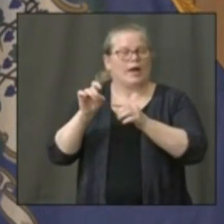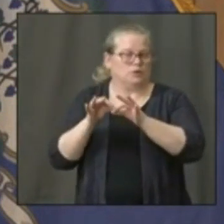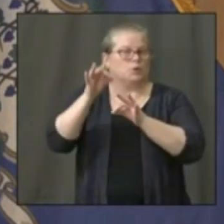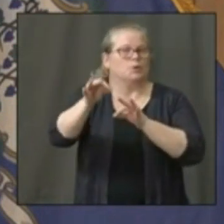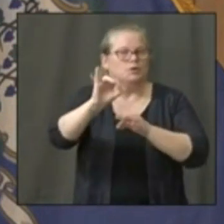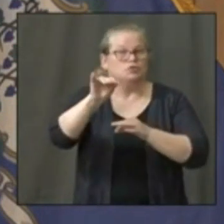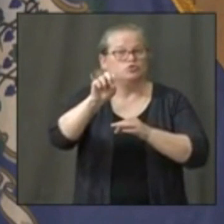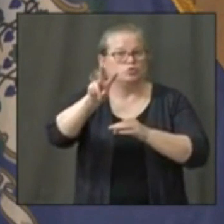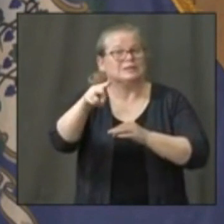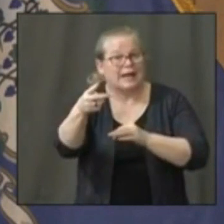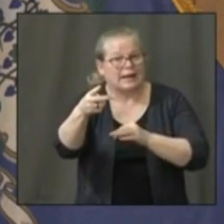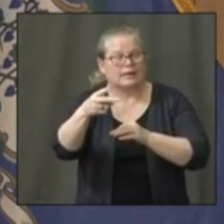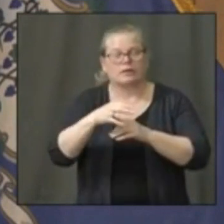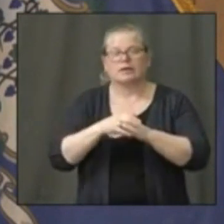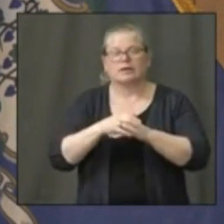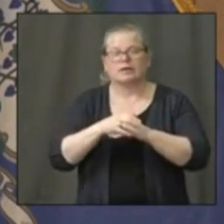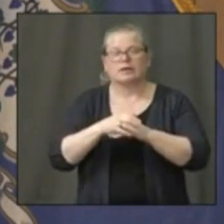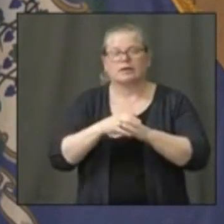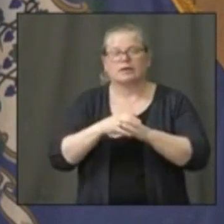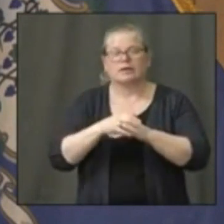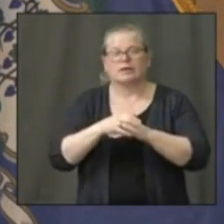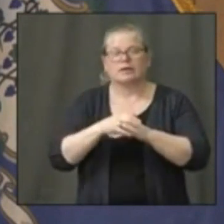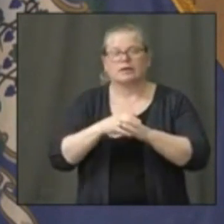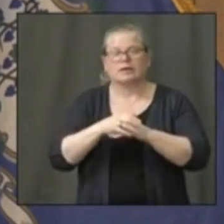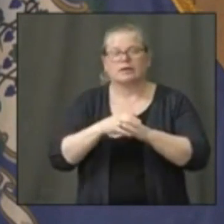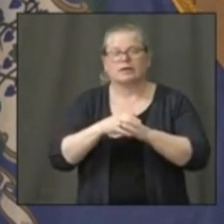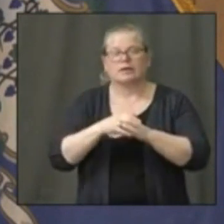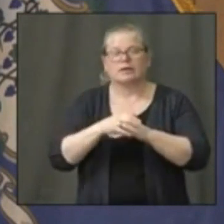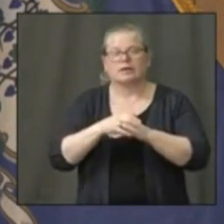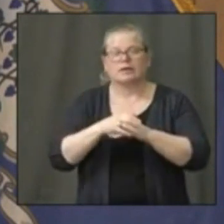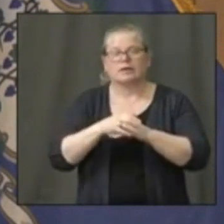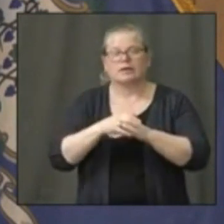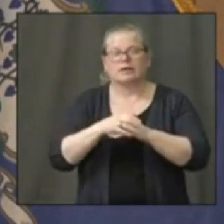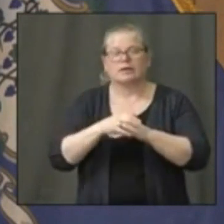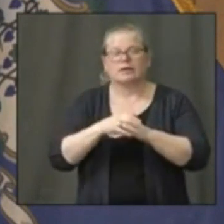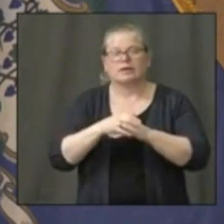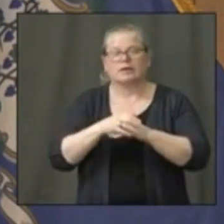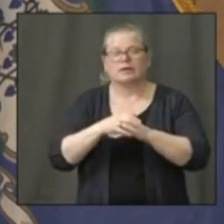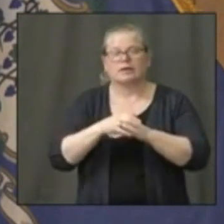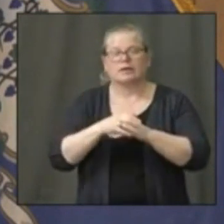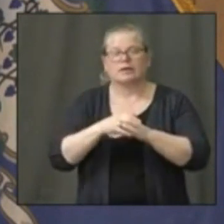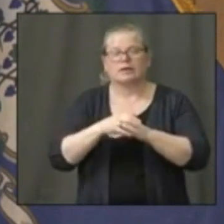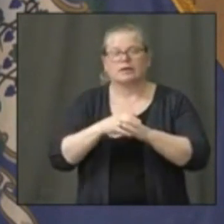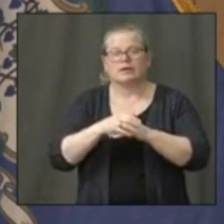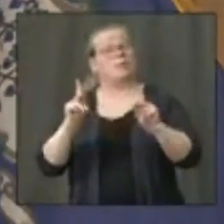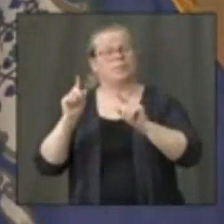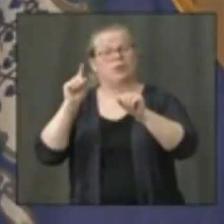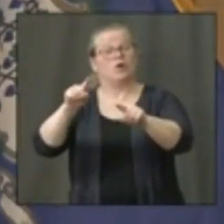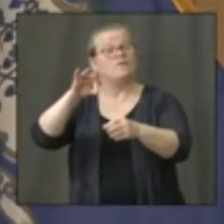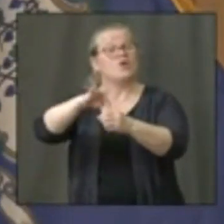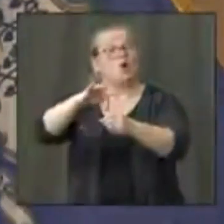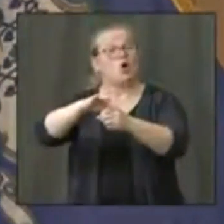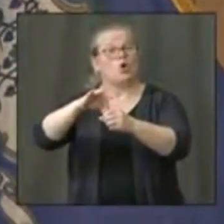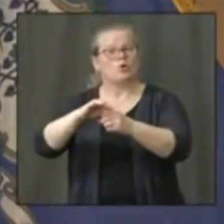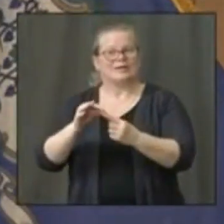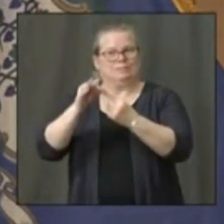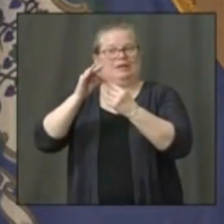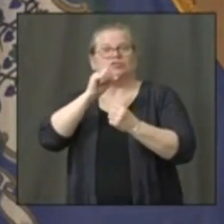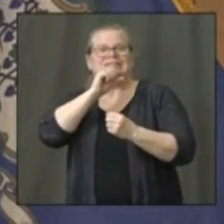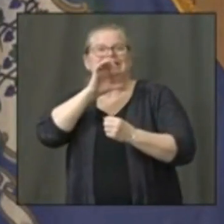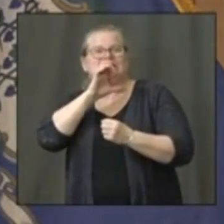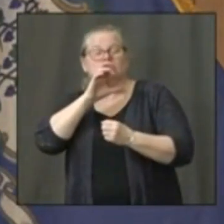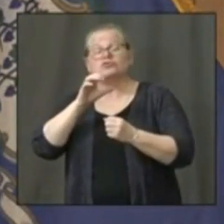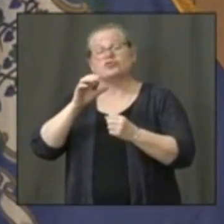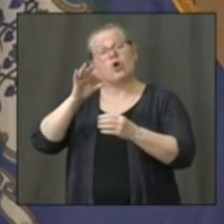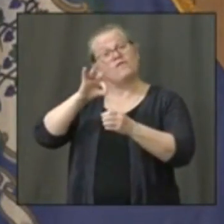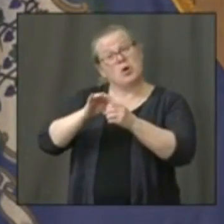So I'm going to have to find a way that people can vote, have to leave their houses and go vote. So obviously, the voting by mail makes a